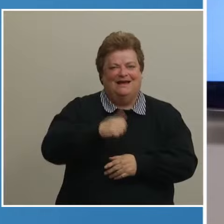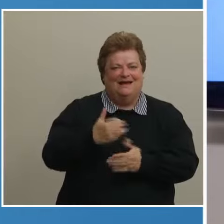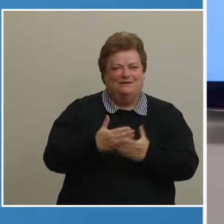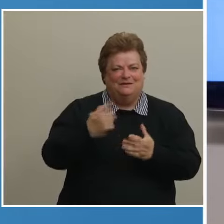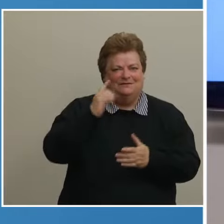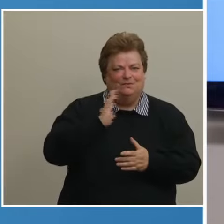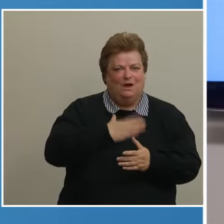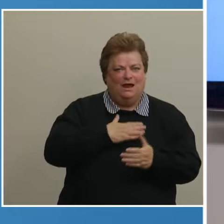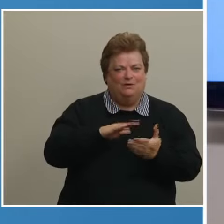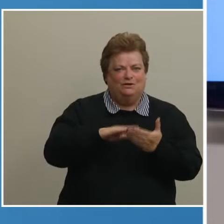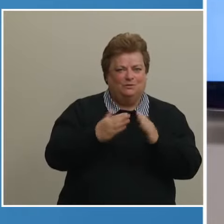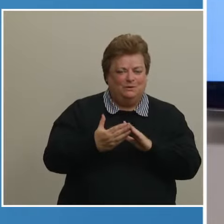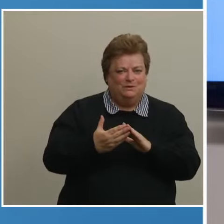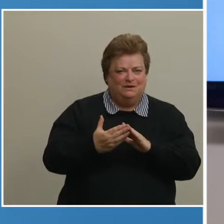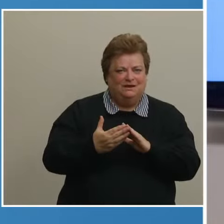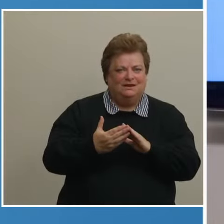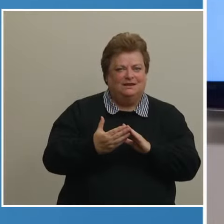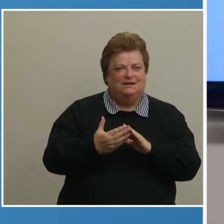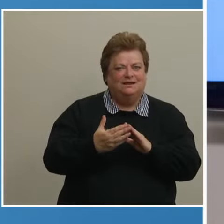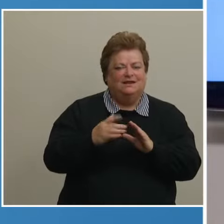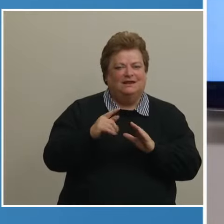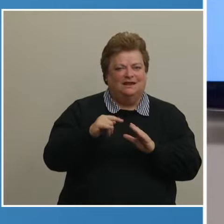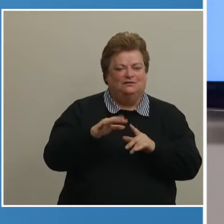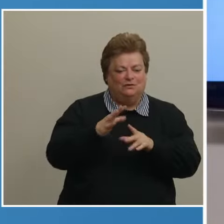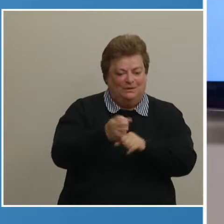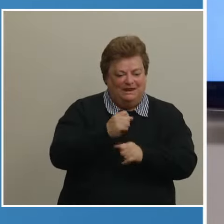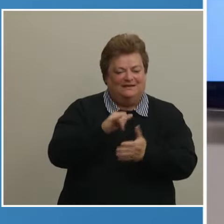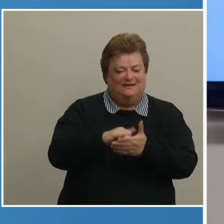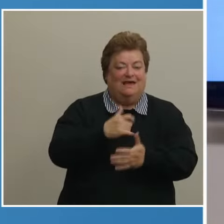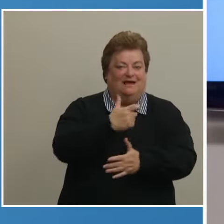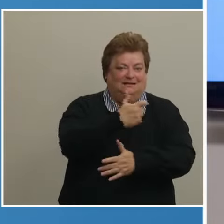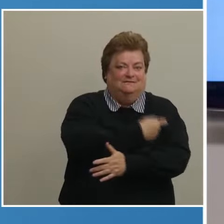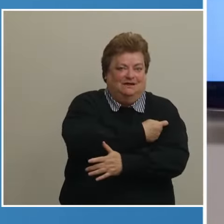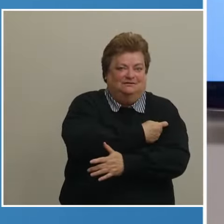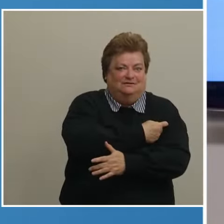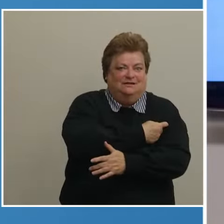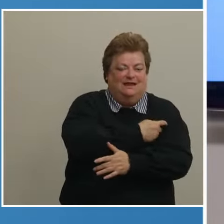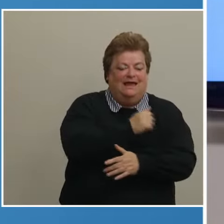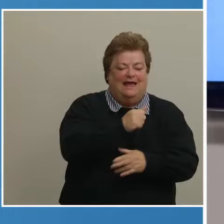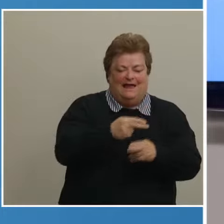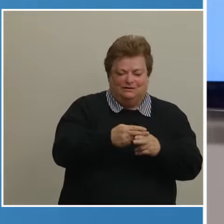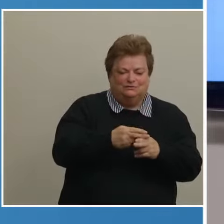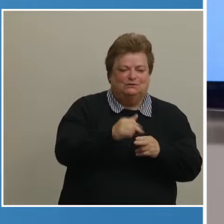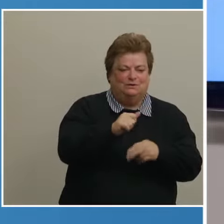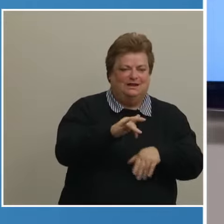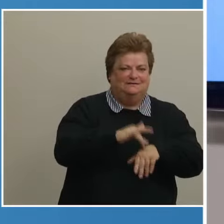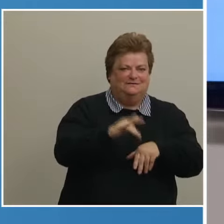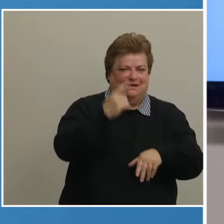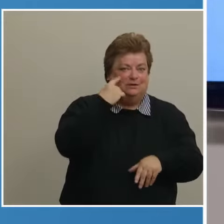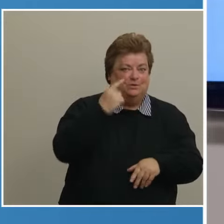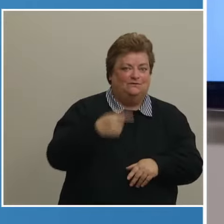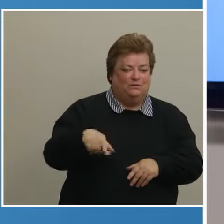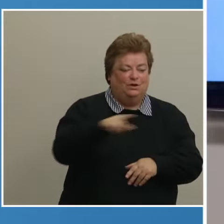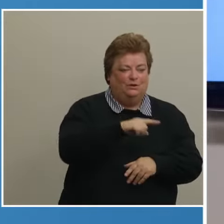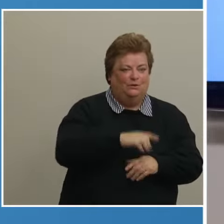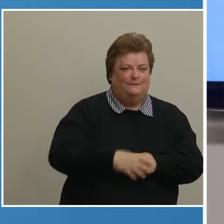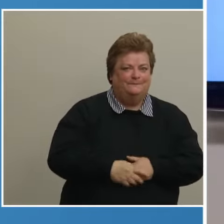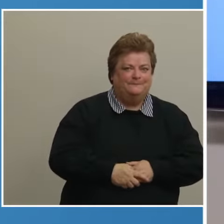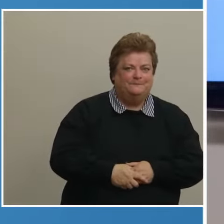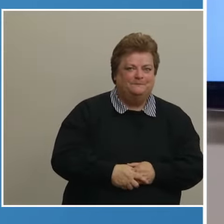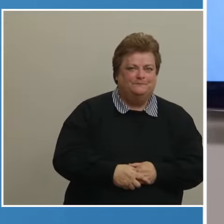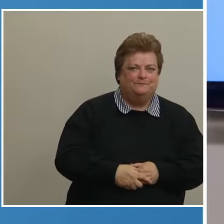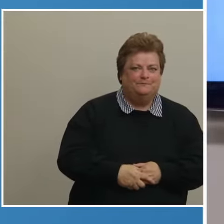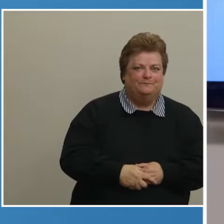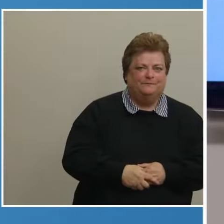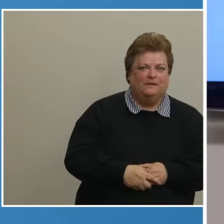for our community is to get the COVID-19 vaccine as soon as it's available to you.